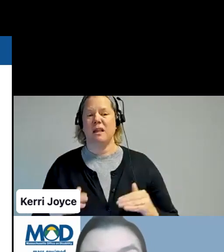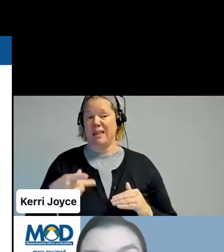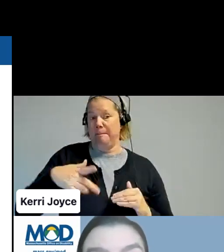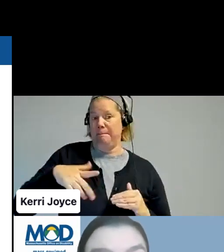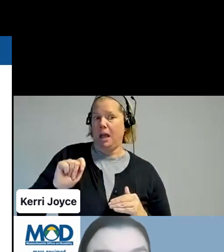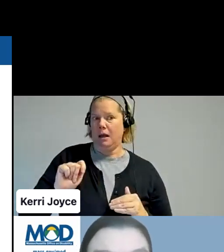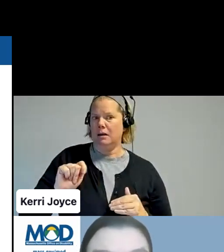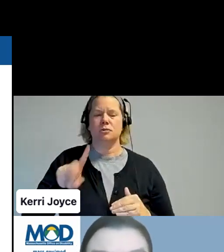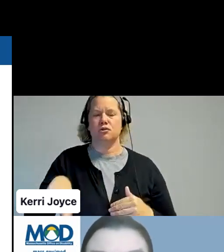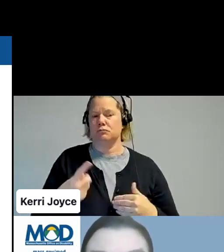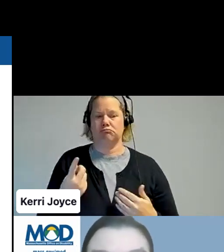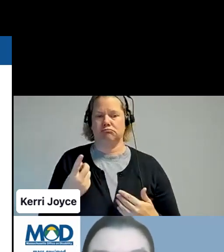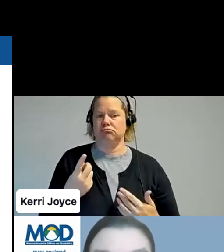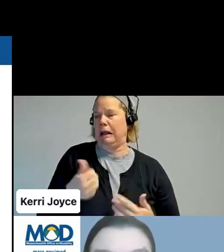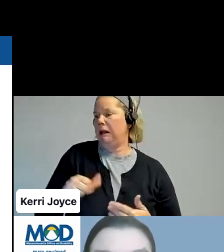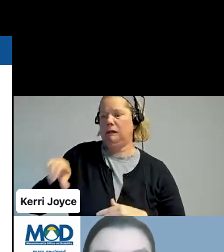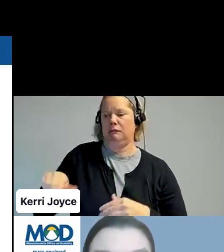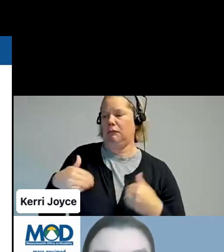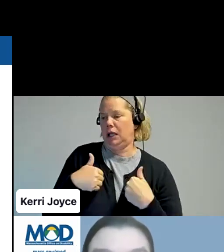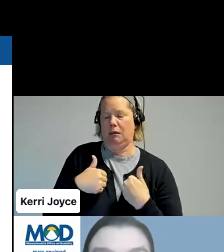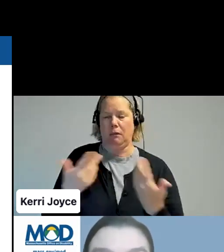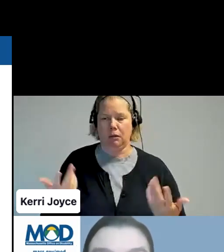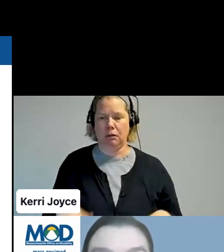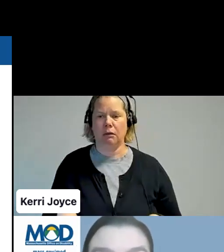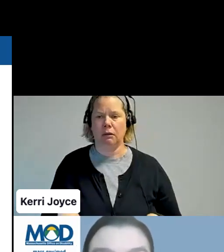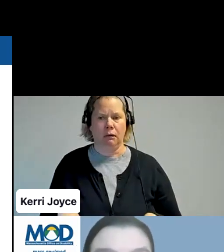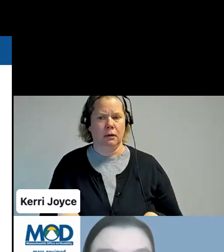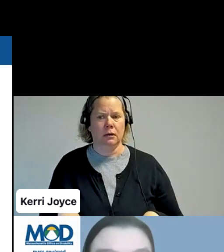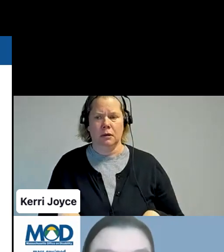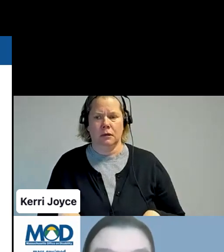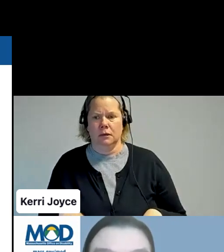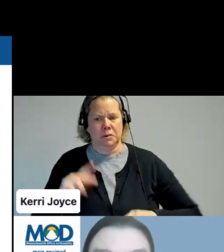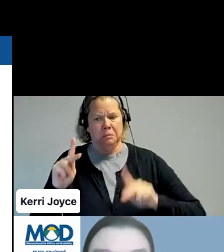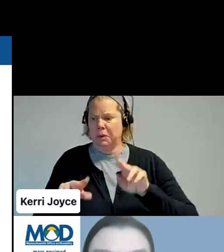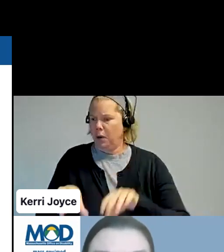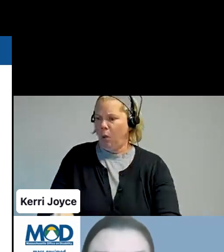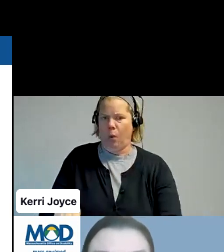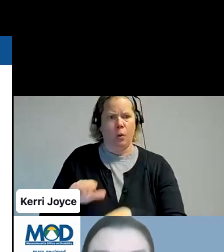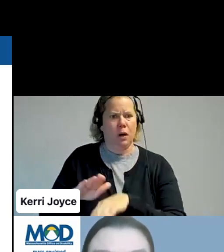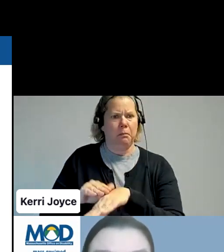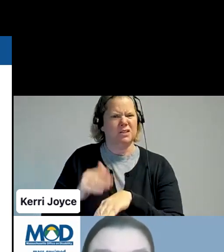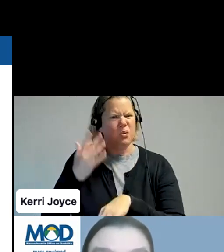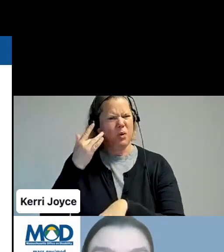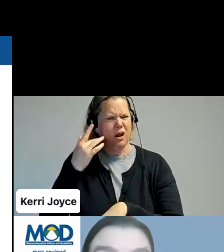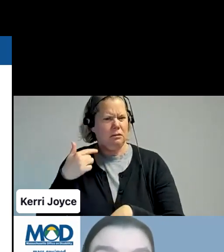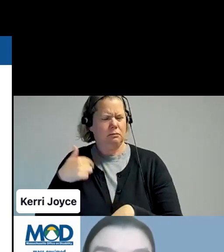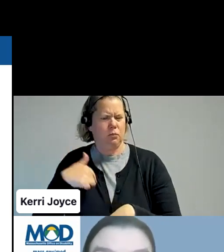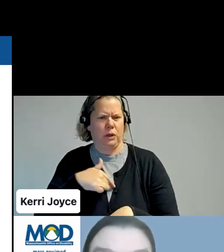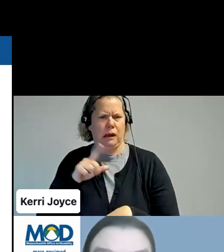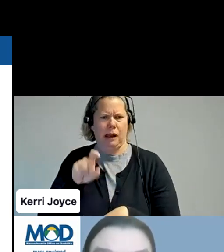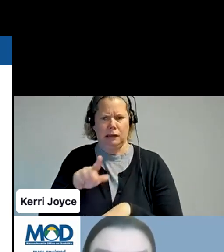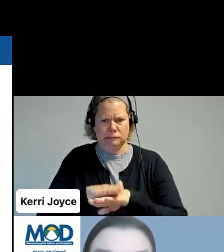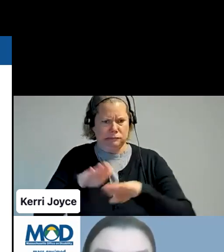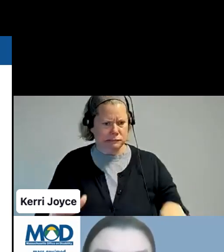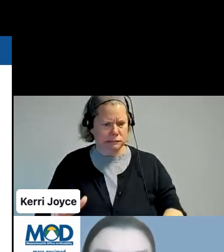individual. And do remember, of course, an individual with a disability can own a pet as well, and that's why we really ask those two questions. Now that we're clear